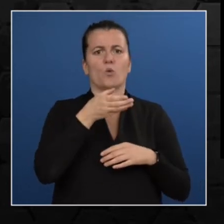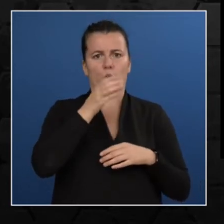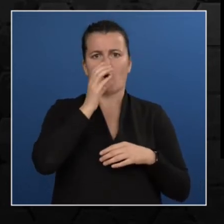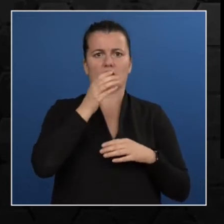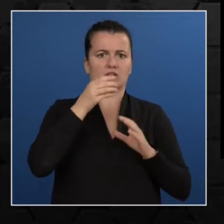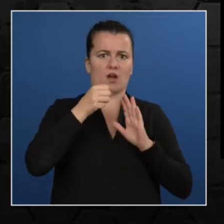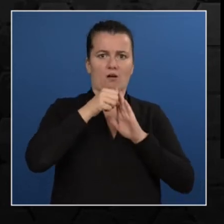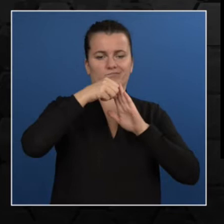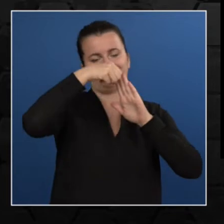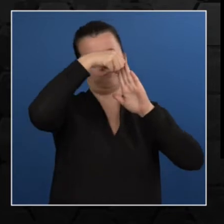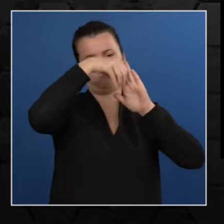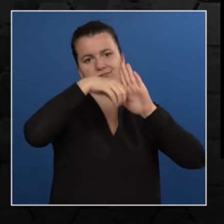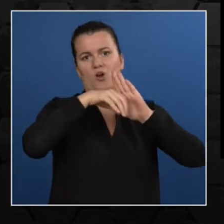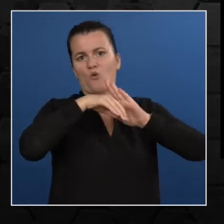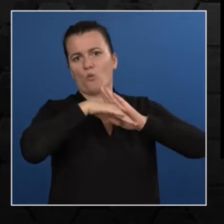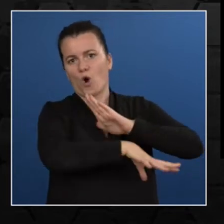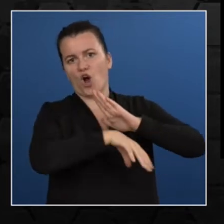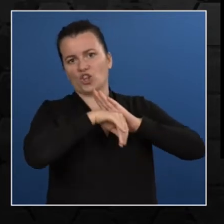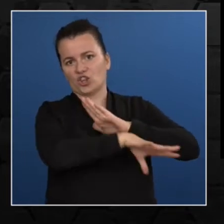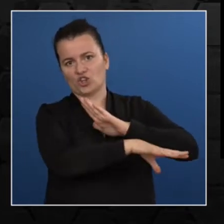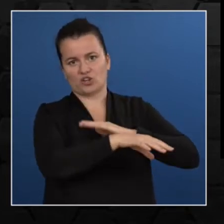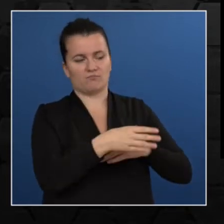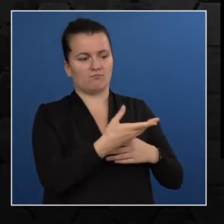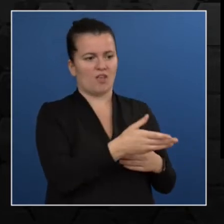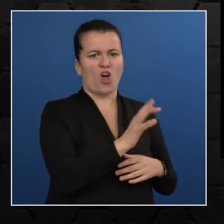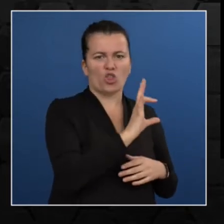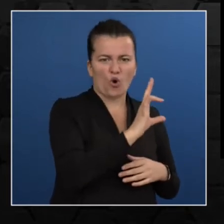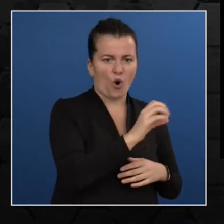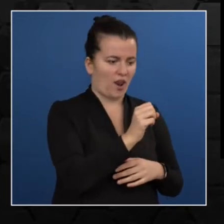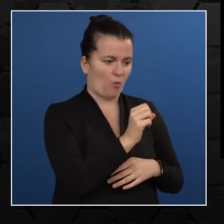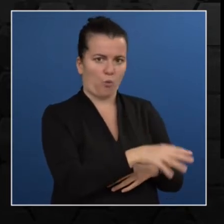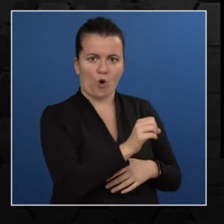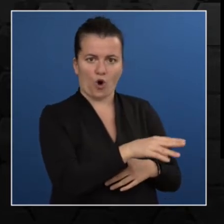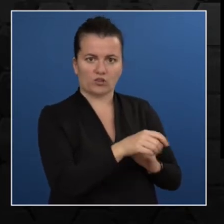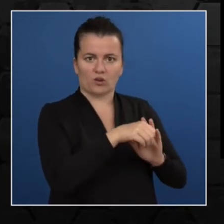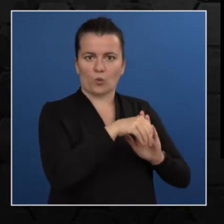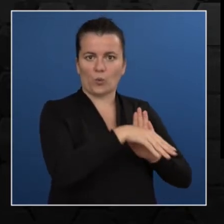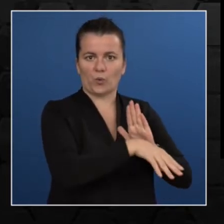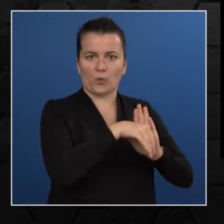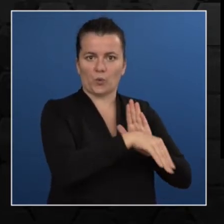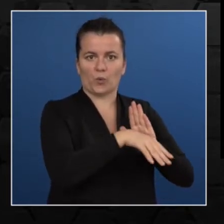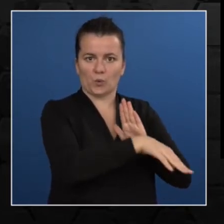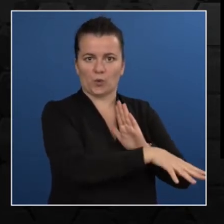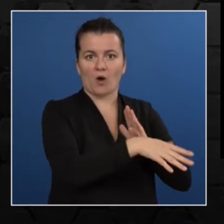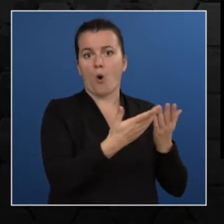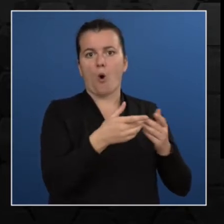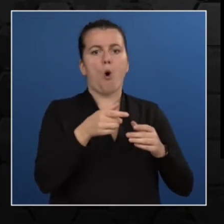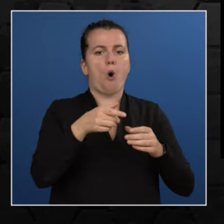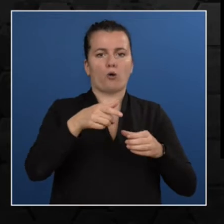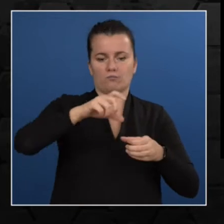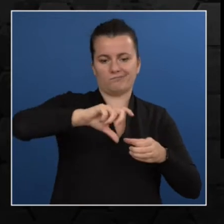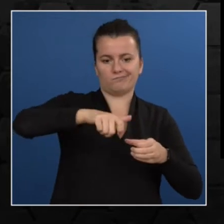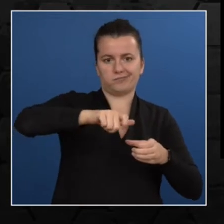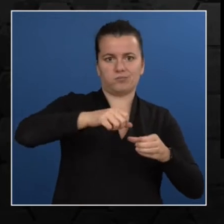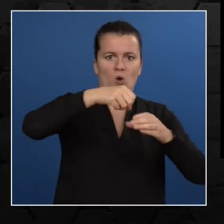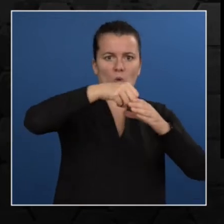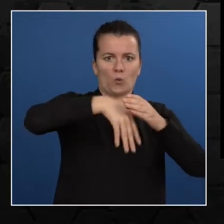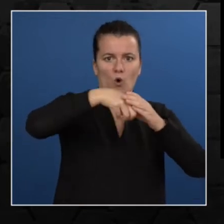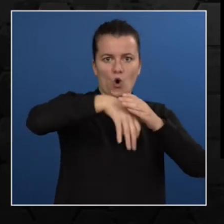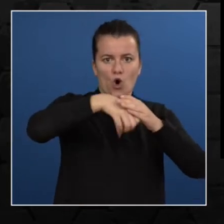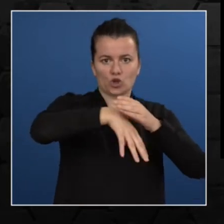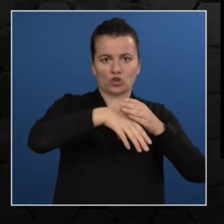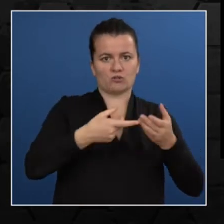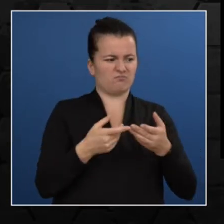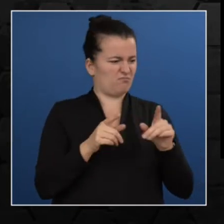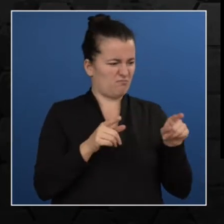to the bathroom, there's a pipe connected to the kitchen, and everything comes together in one pipe, bringing water to the